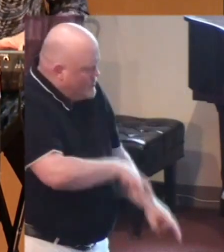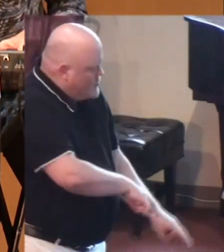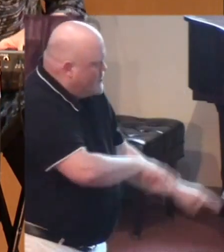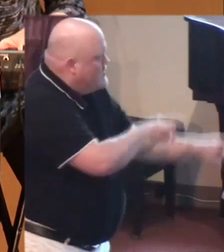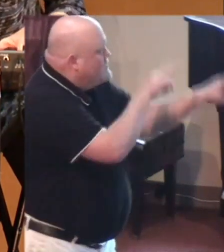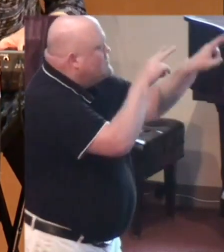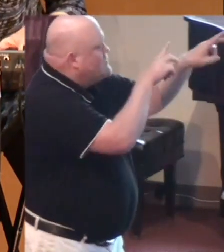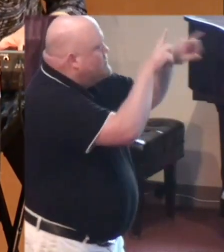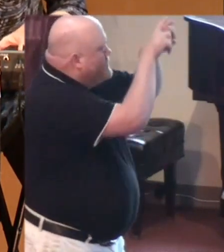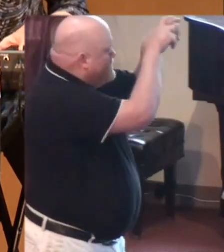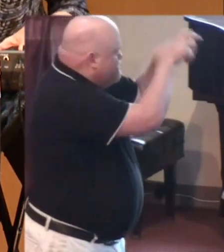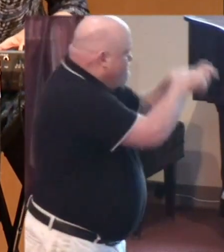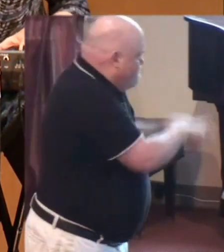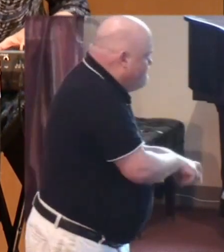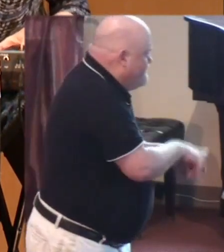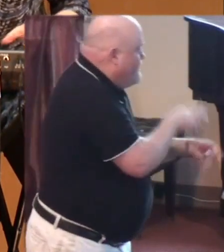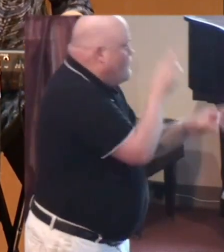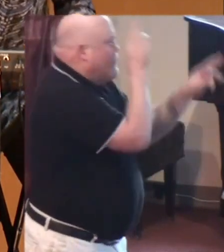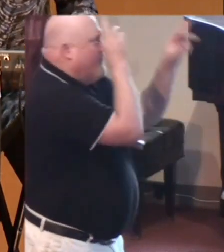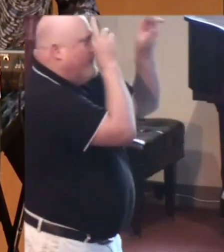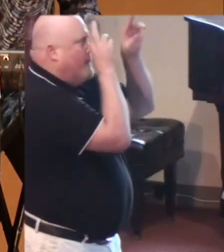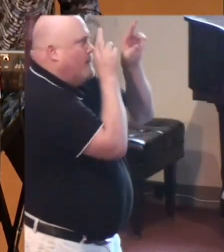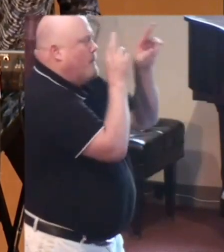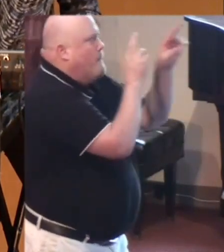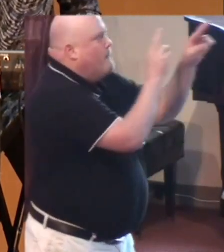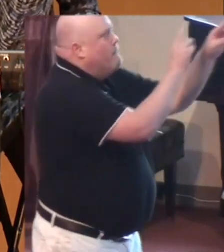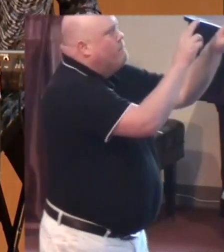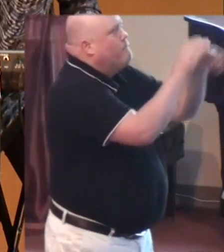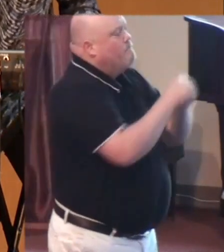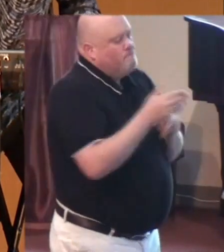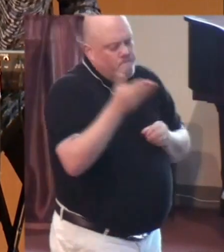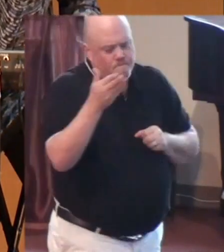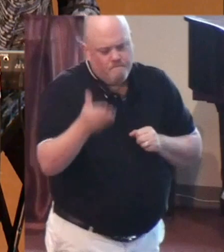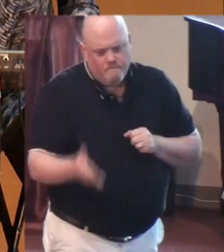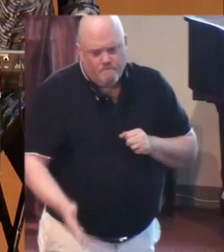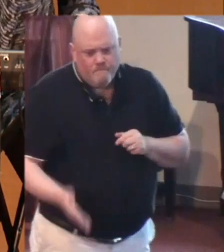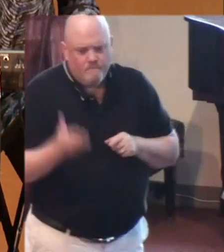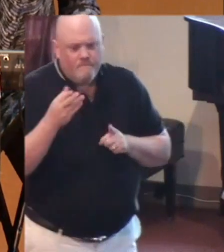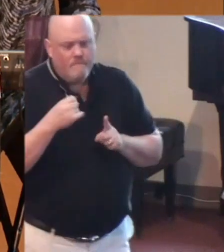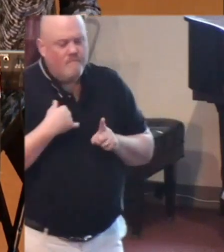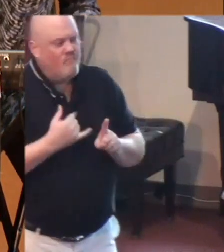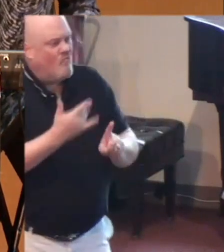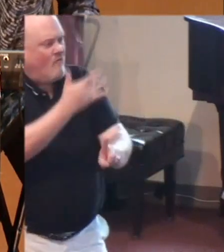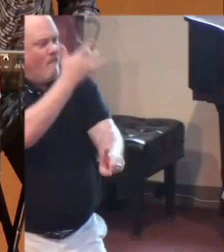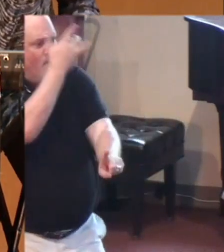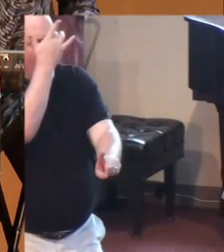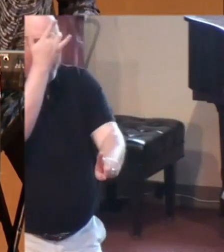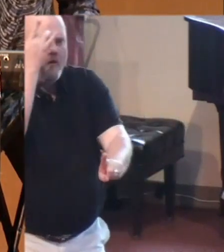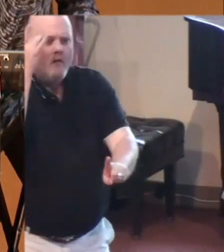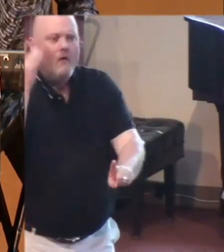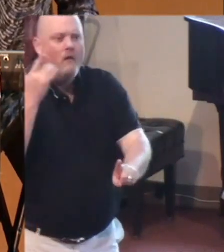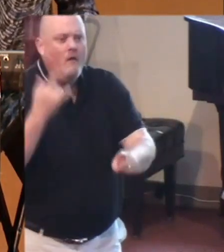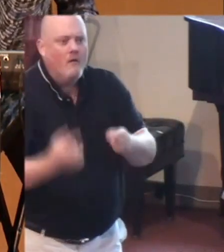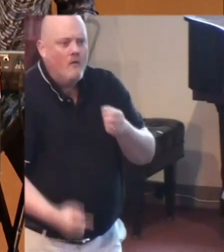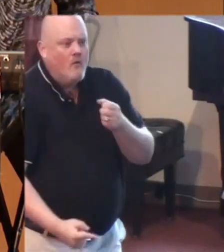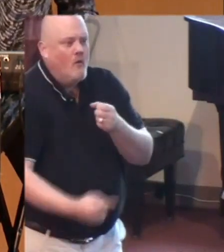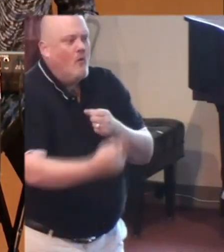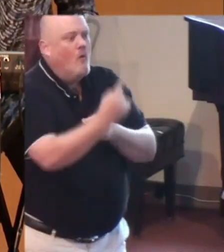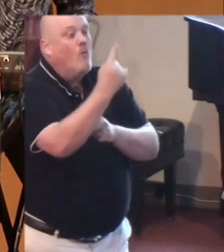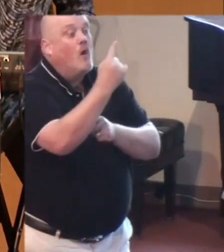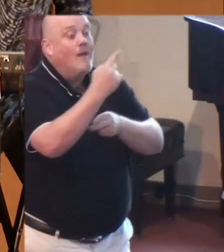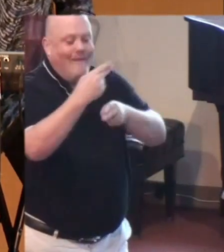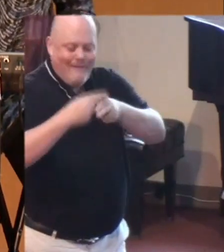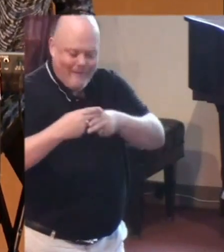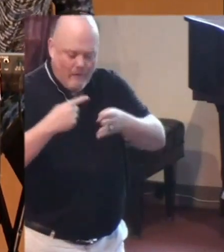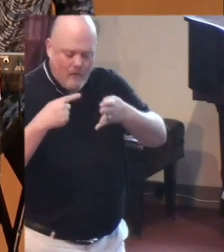for comfort, for strength. She's never forgotten one grandchild's